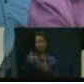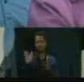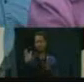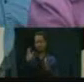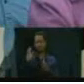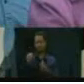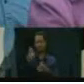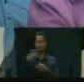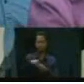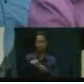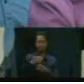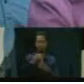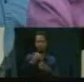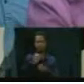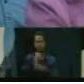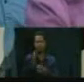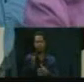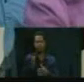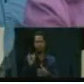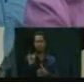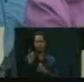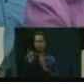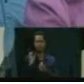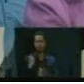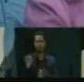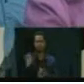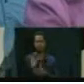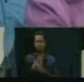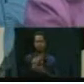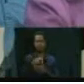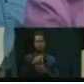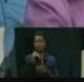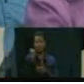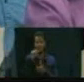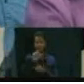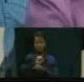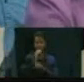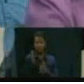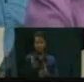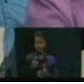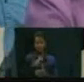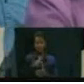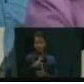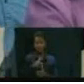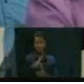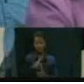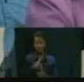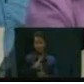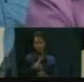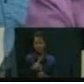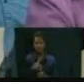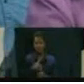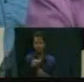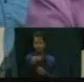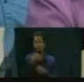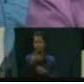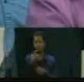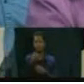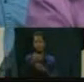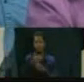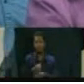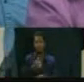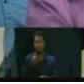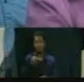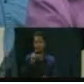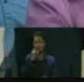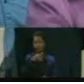director of schools, should any person be found guilty of knowingly and willingly making or causing to be made any false